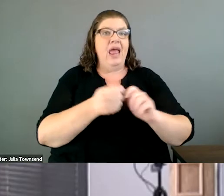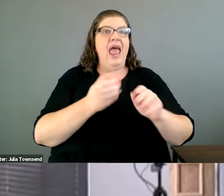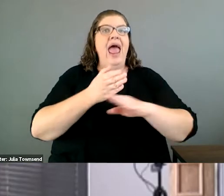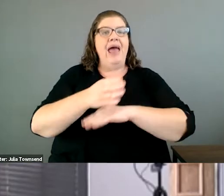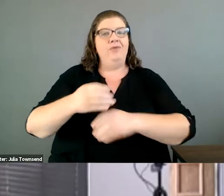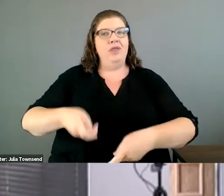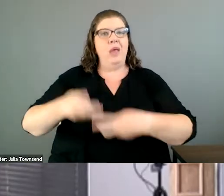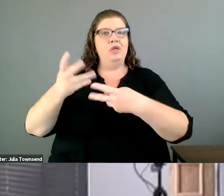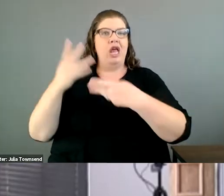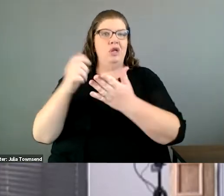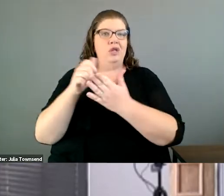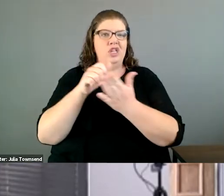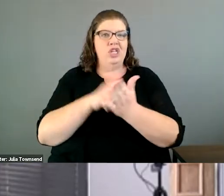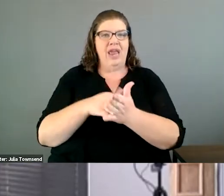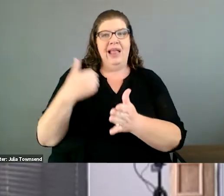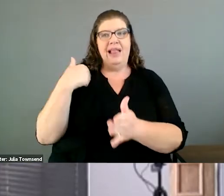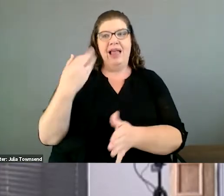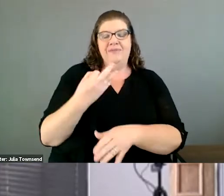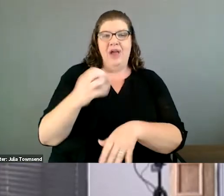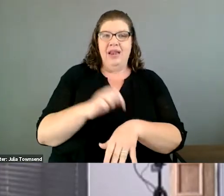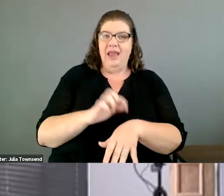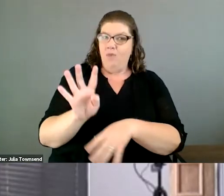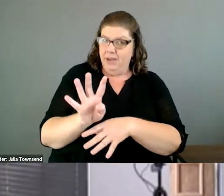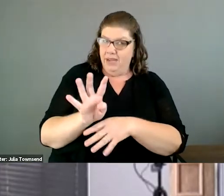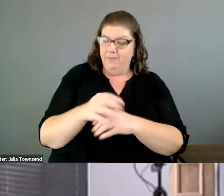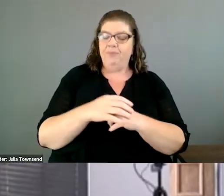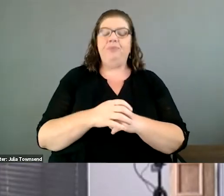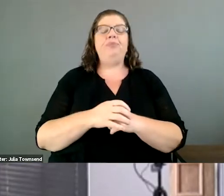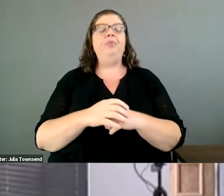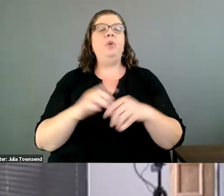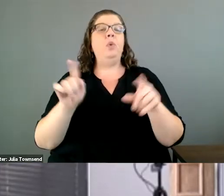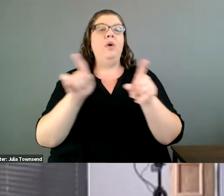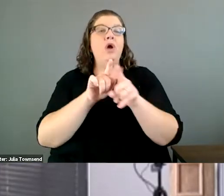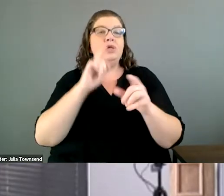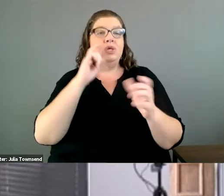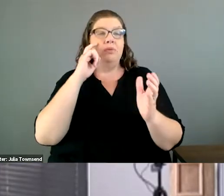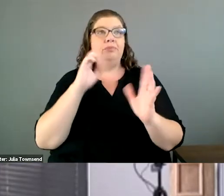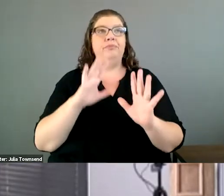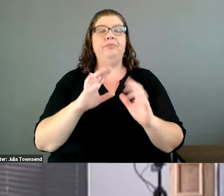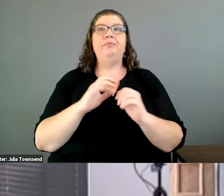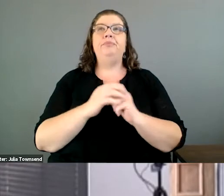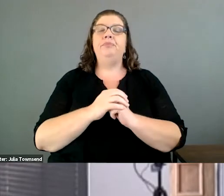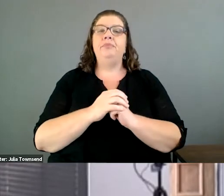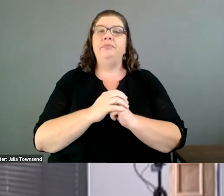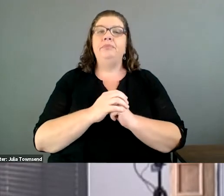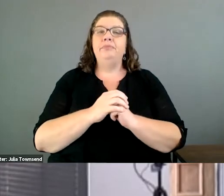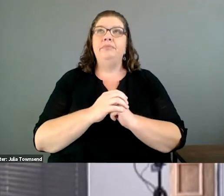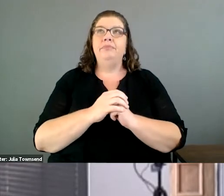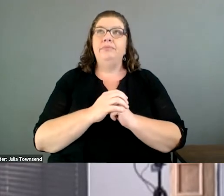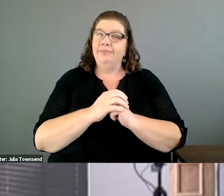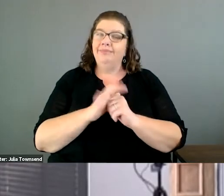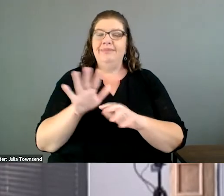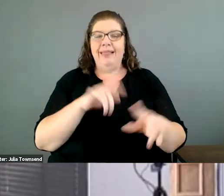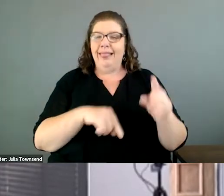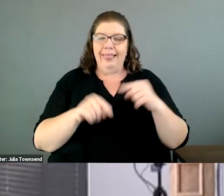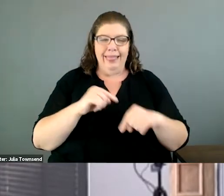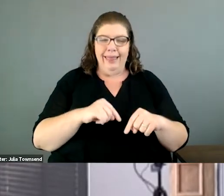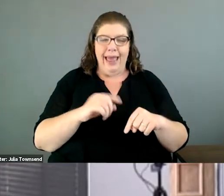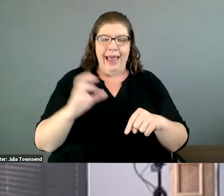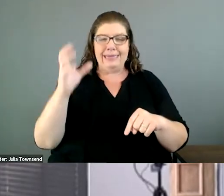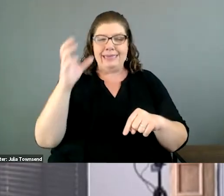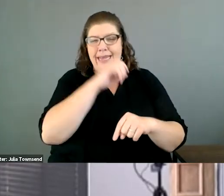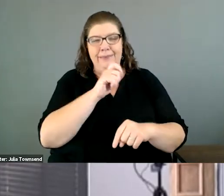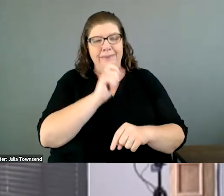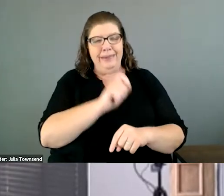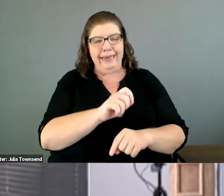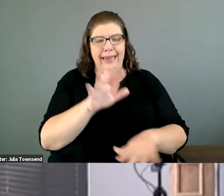Friday as of 4 p.m. We have also on Friday. sorry, I skipped that period. I'm going to start all